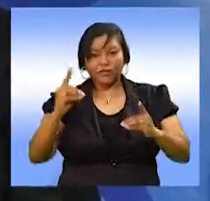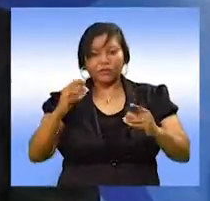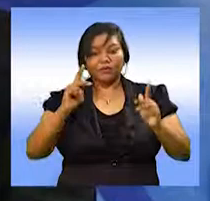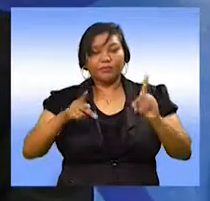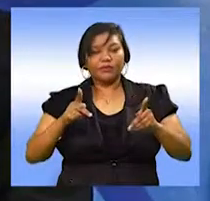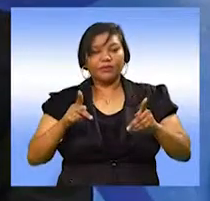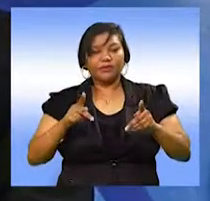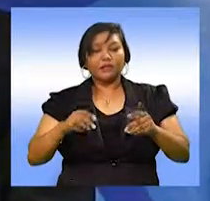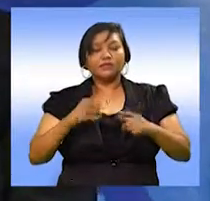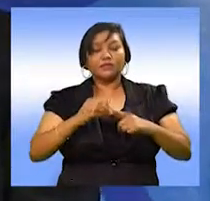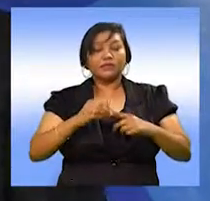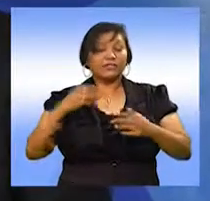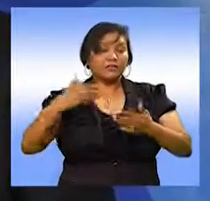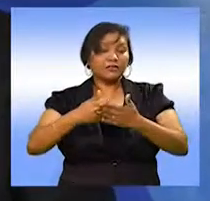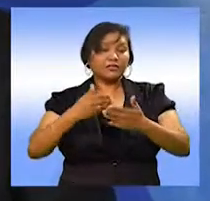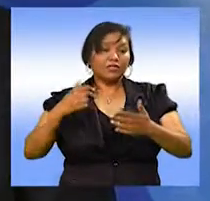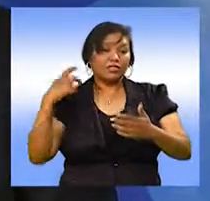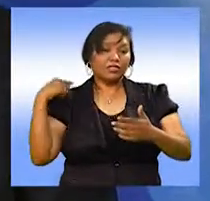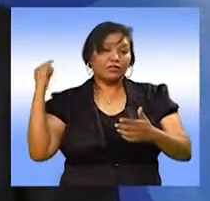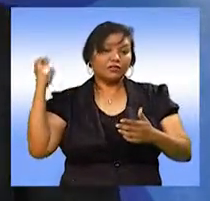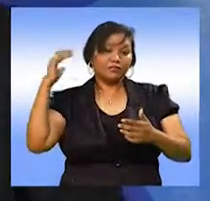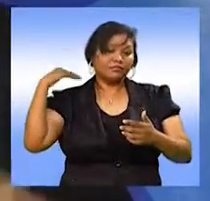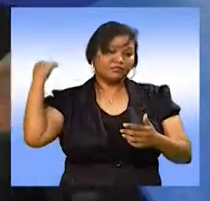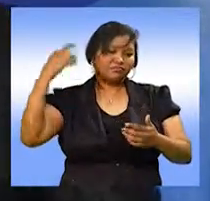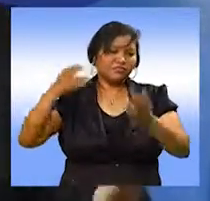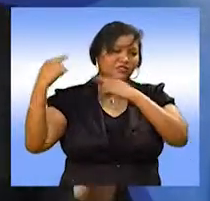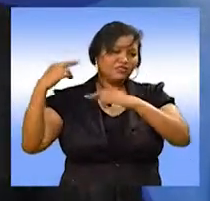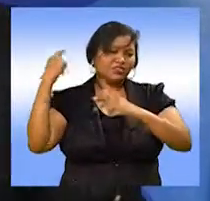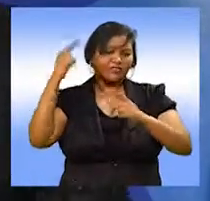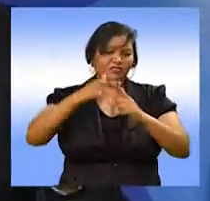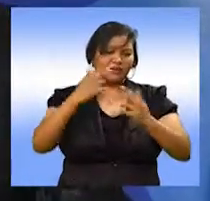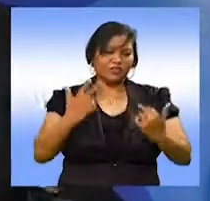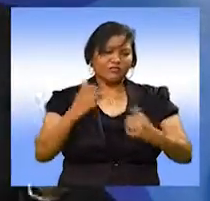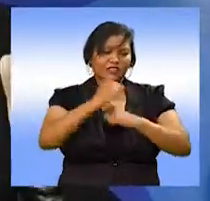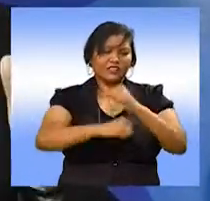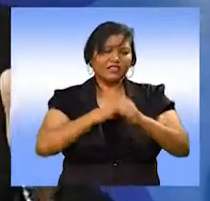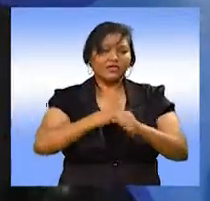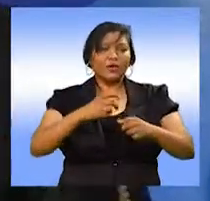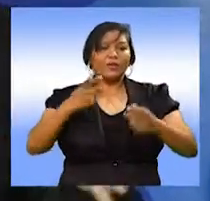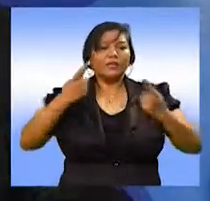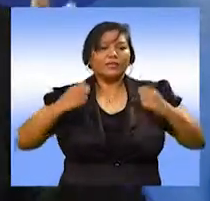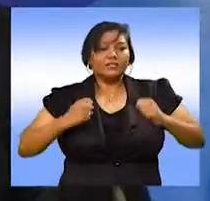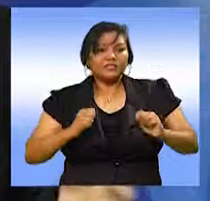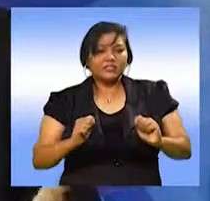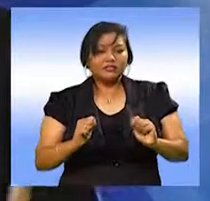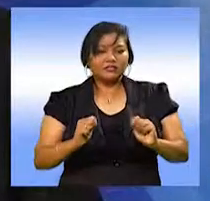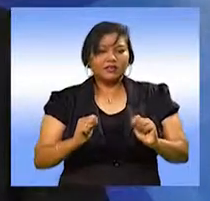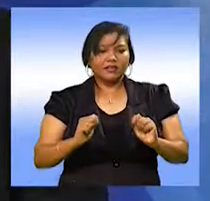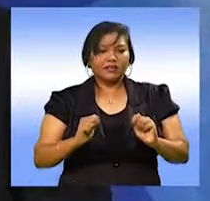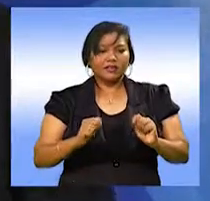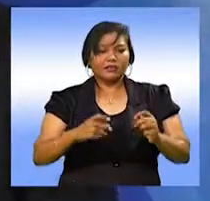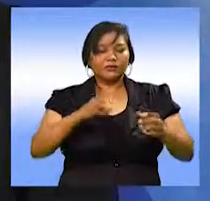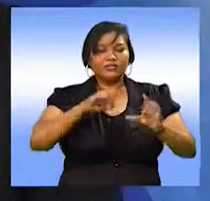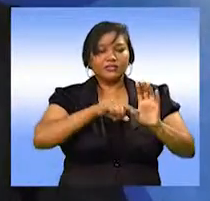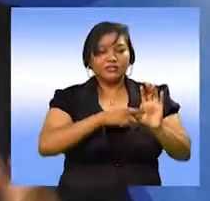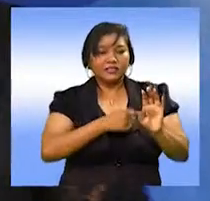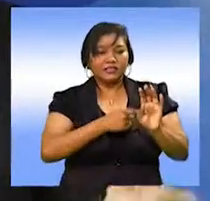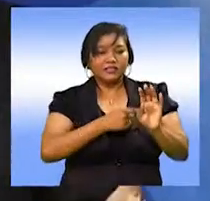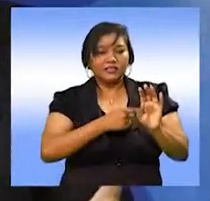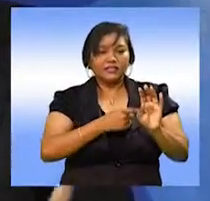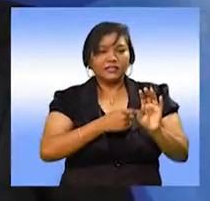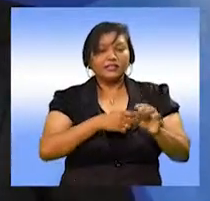stringently over the last 3 years or so, I think as the chair mentioned, we have taken a process which we